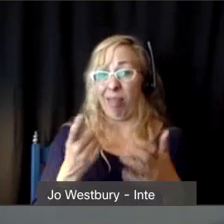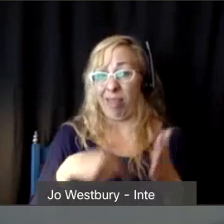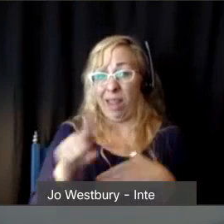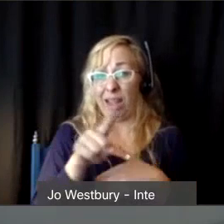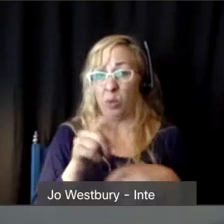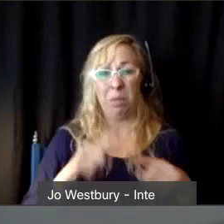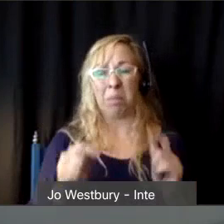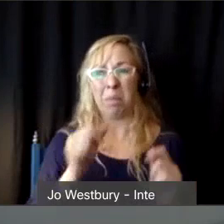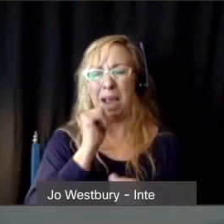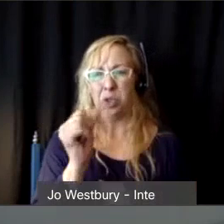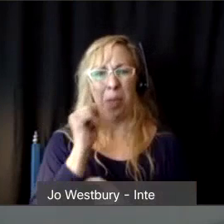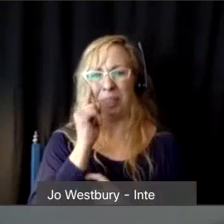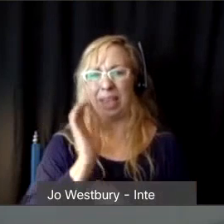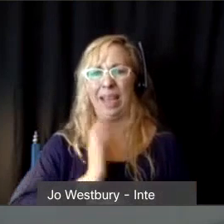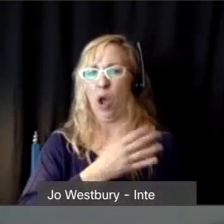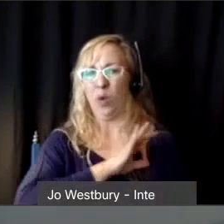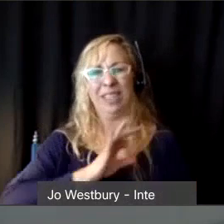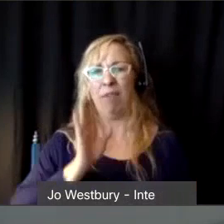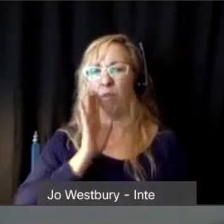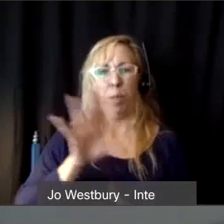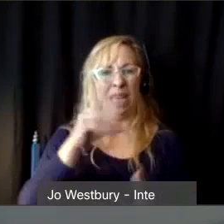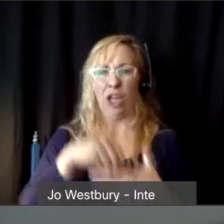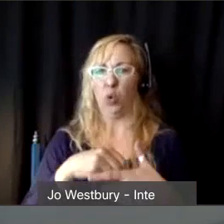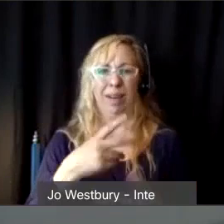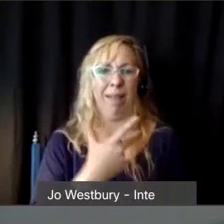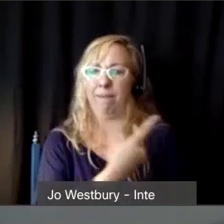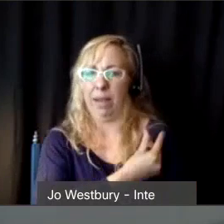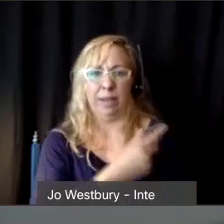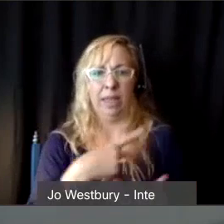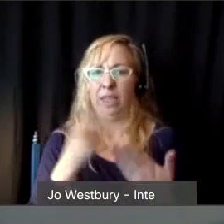that initially our staff would be included in that.